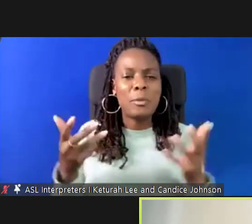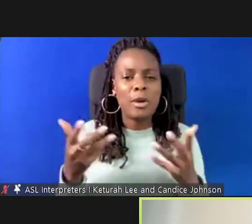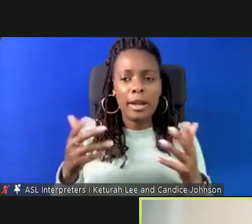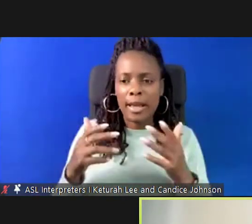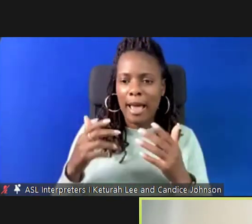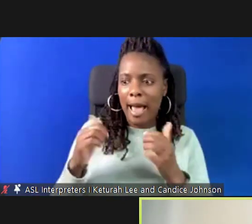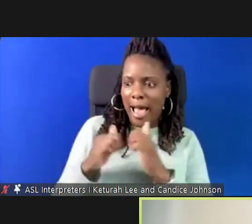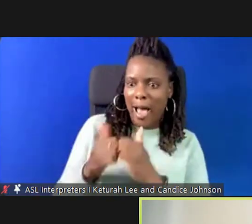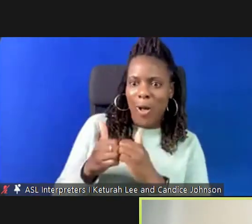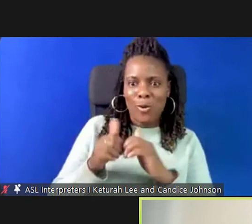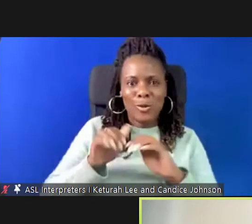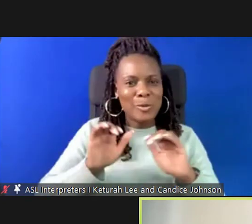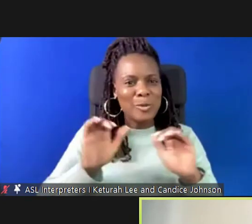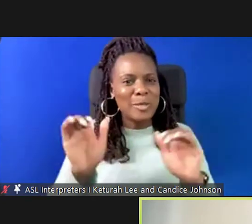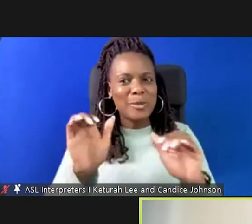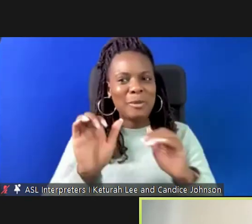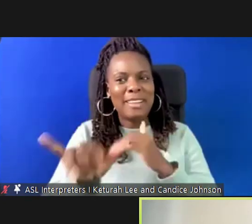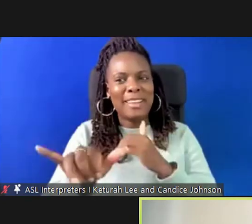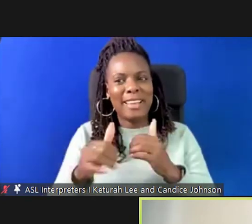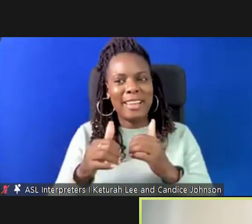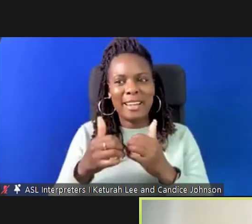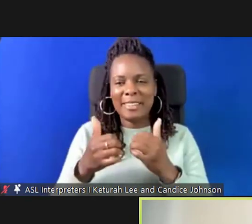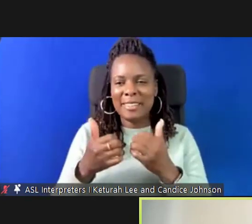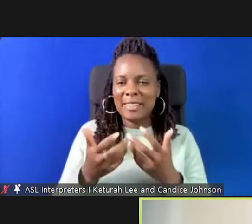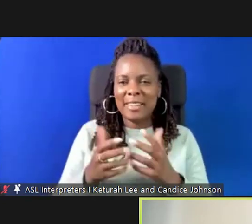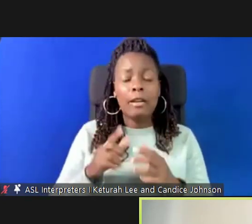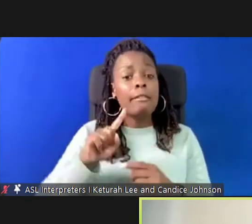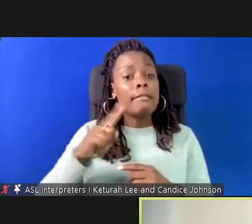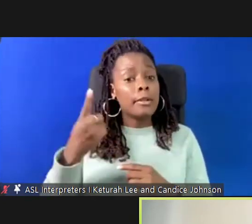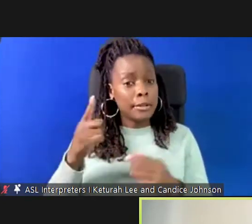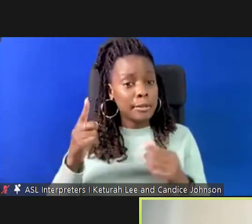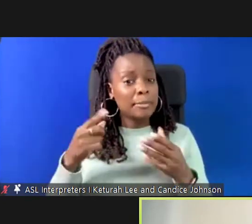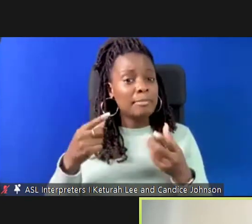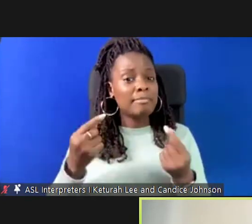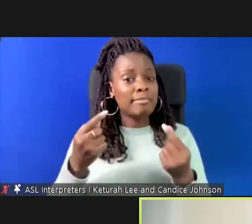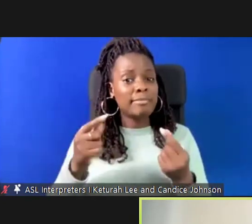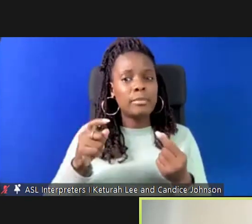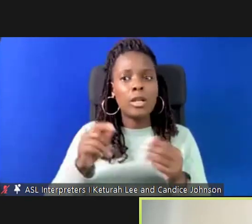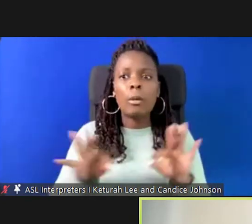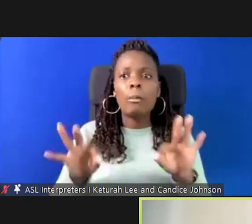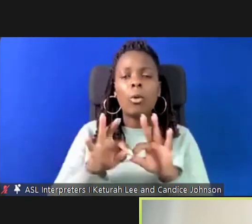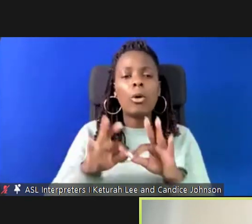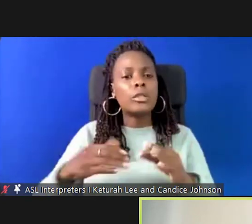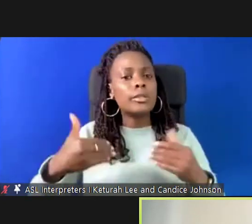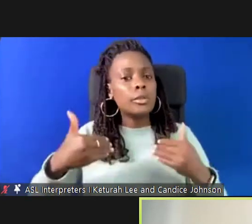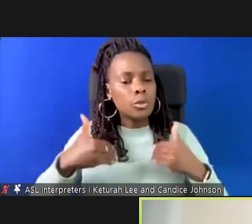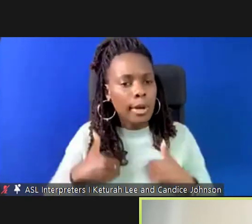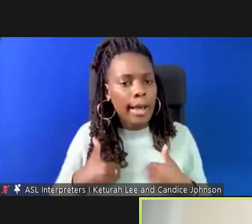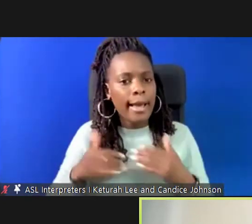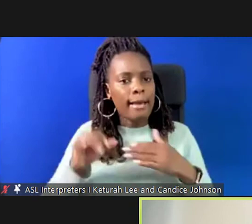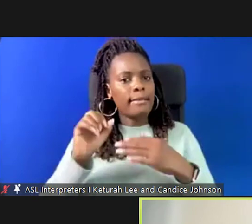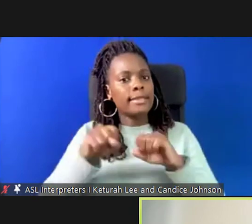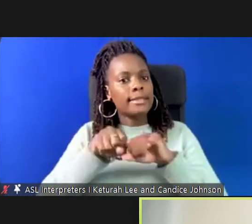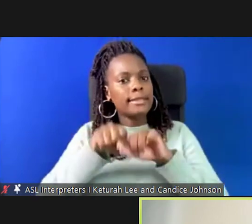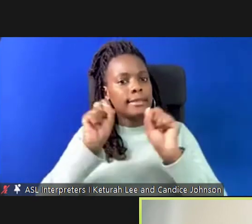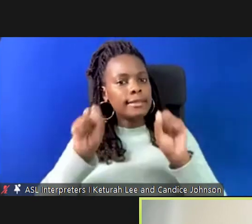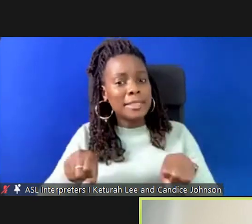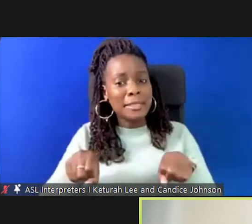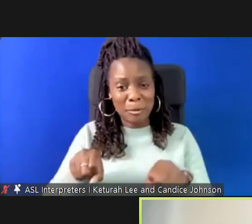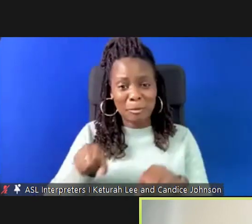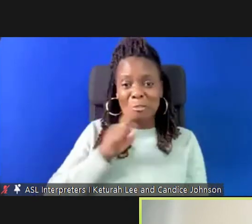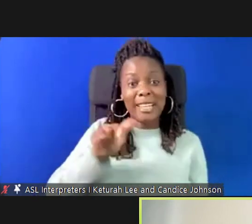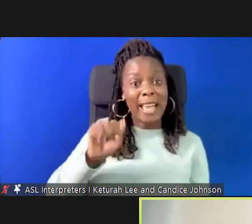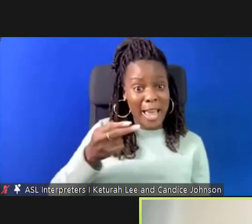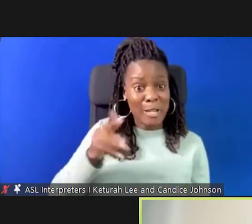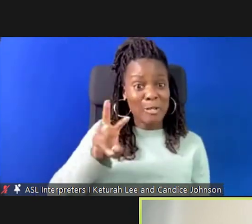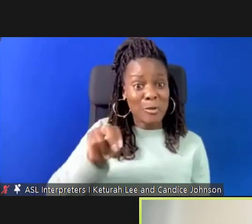And first, I would say is we need to have mechanisms, and Ashwin, you touched on this in your presentation, to start